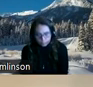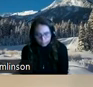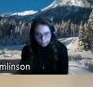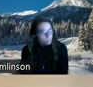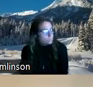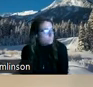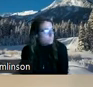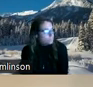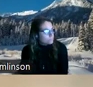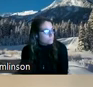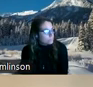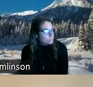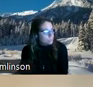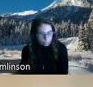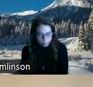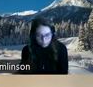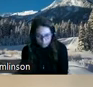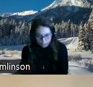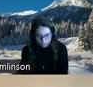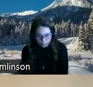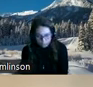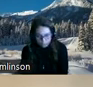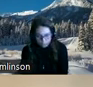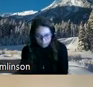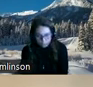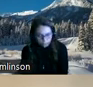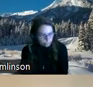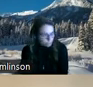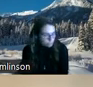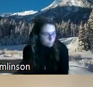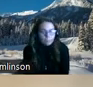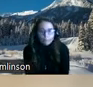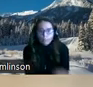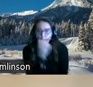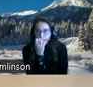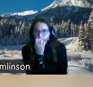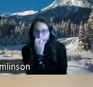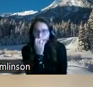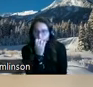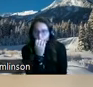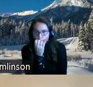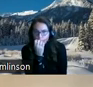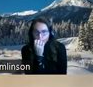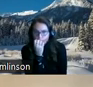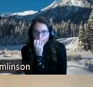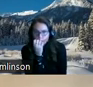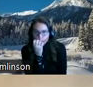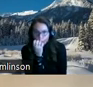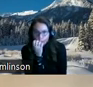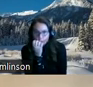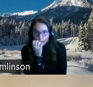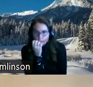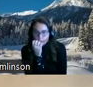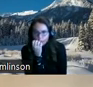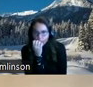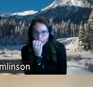possibility of people being in, but it wouldn't be as the oversight board would be one of the or whoever, you know,